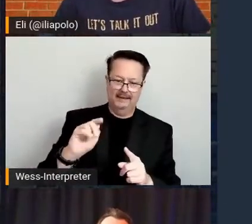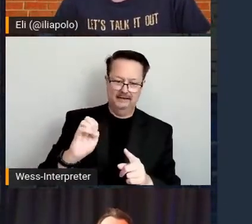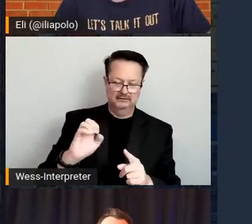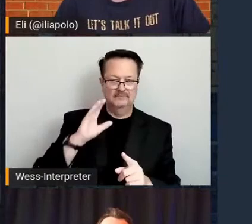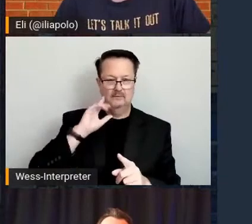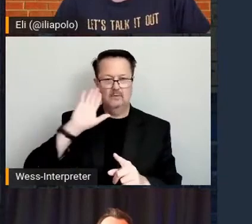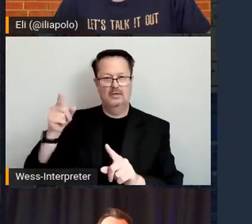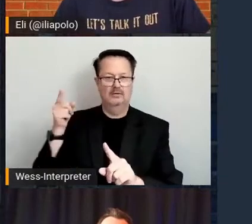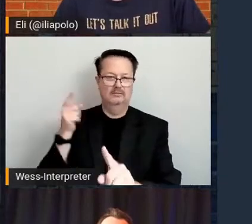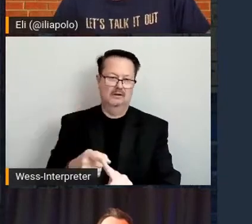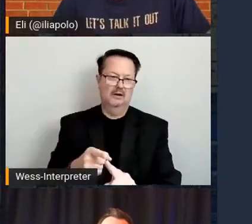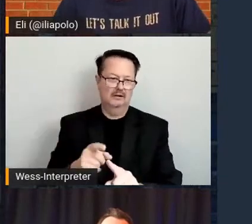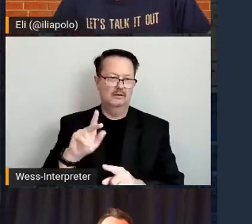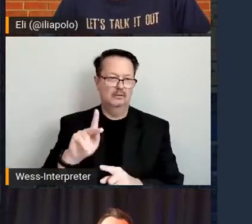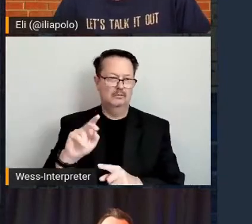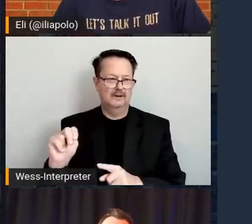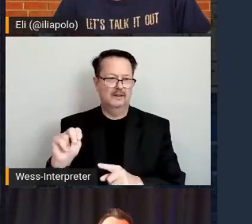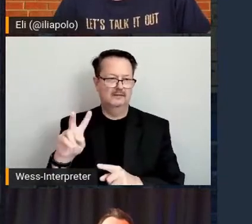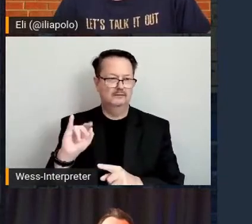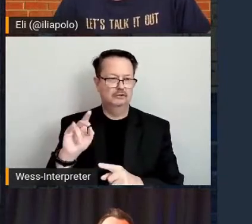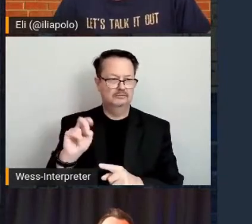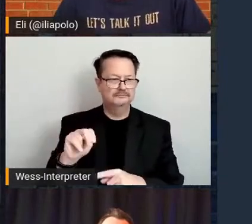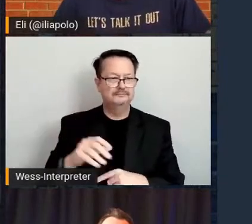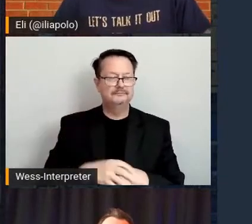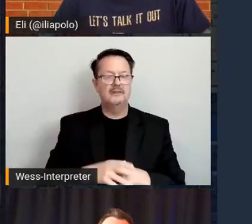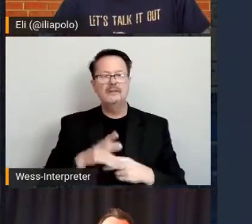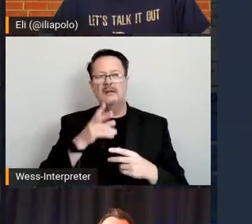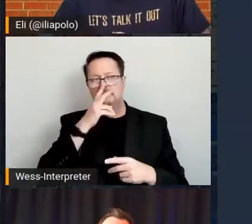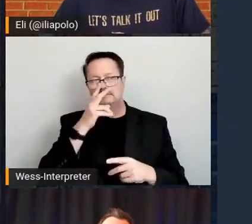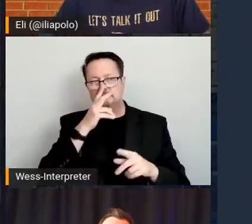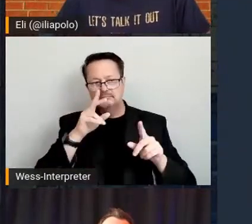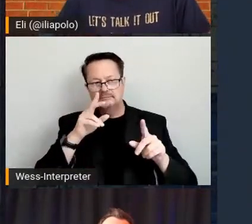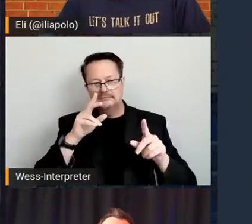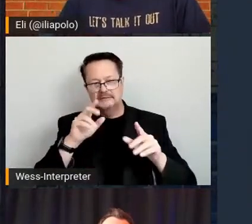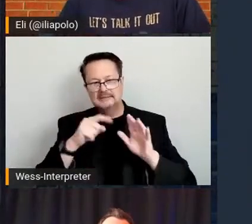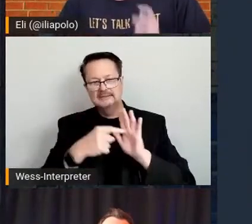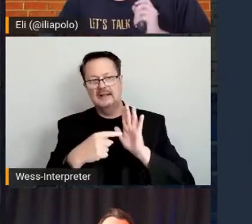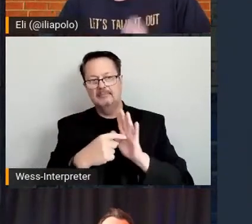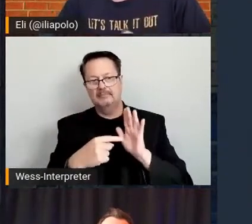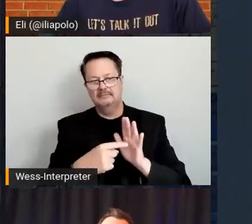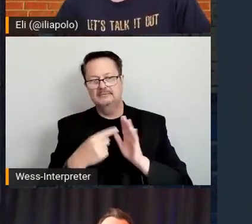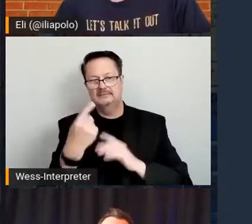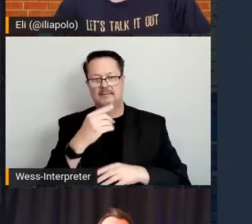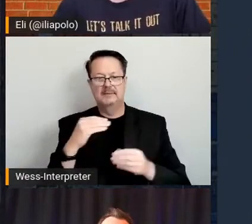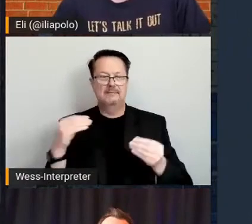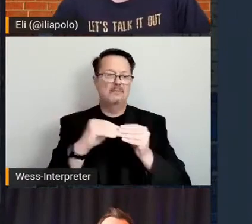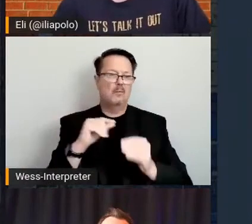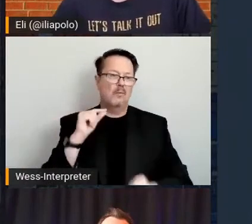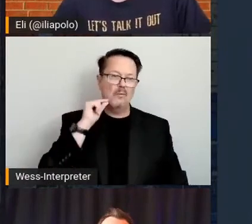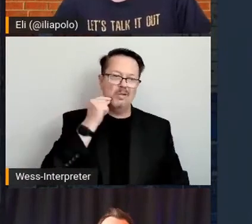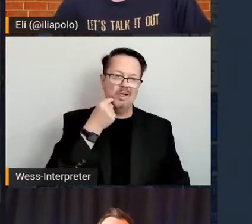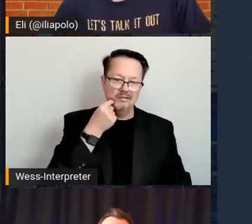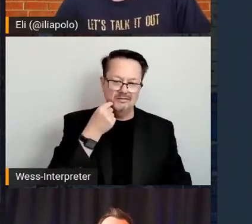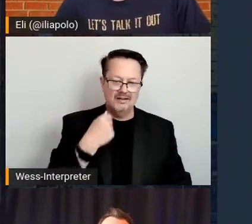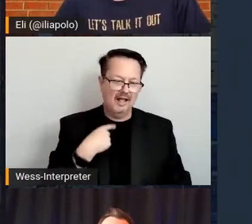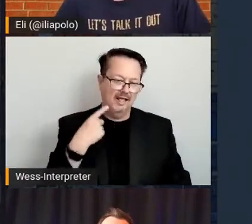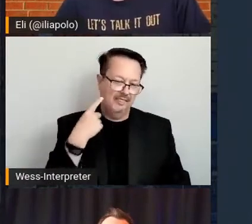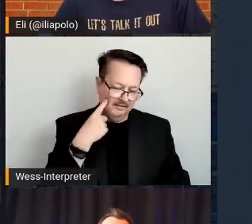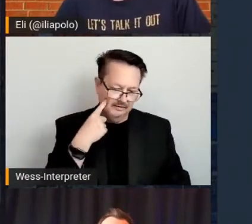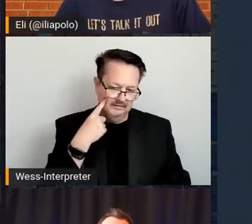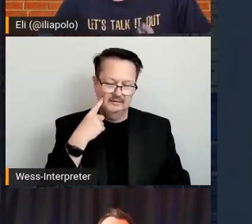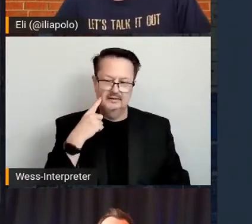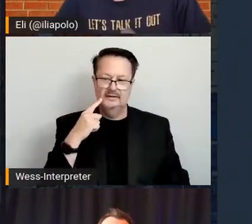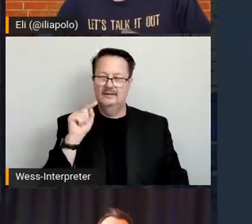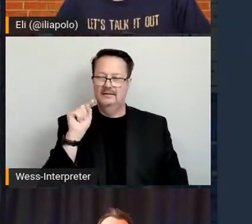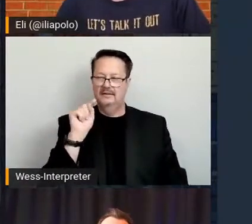version. Let's see an example here of something even cooler, I think. So this is